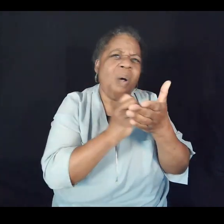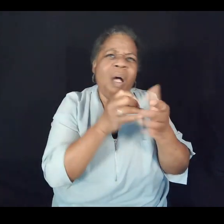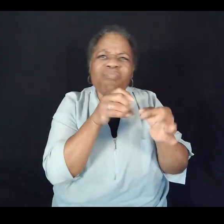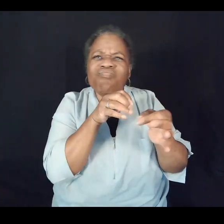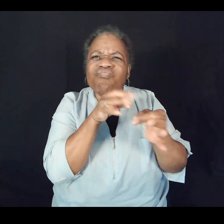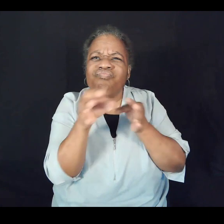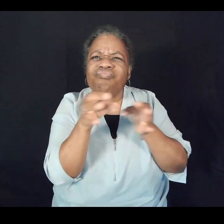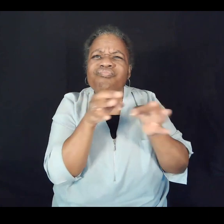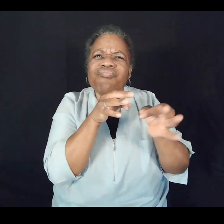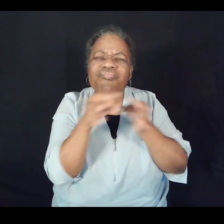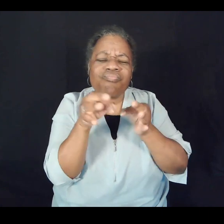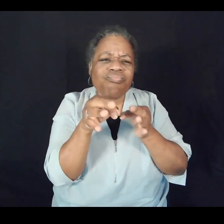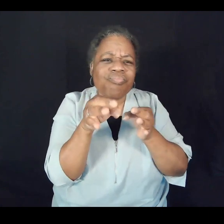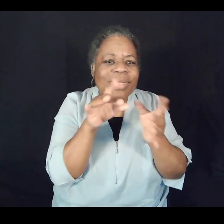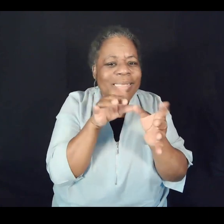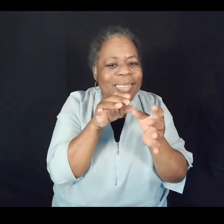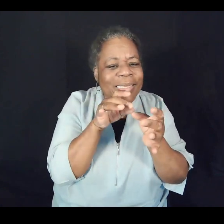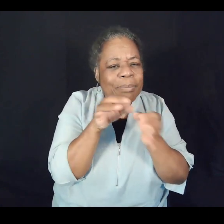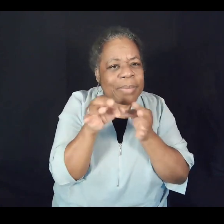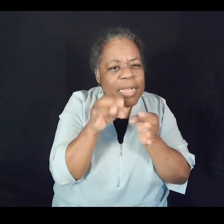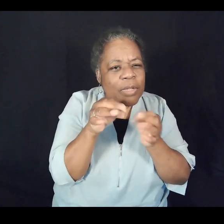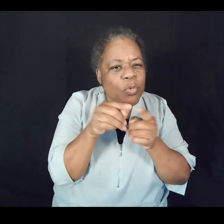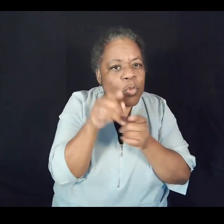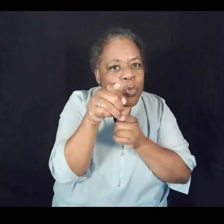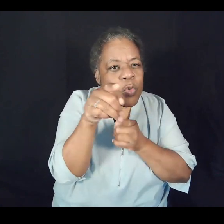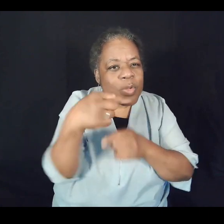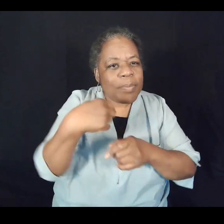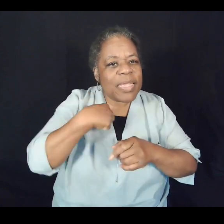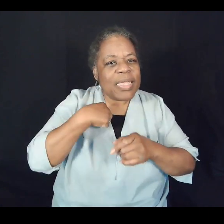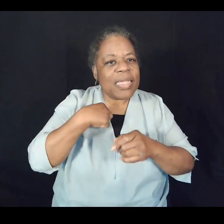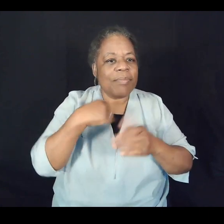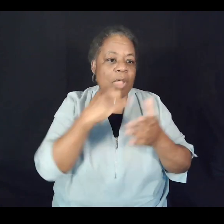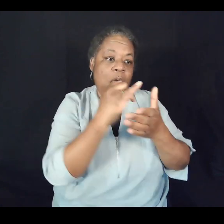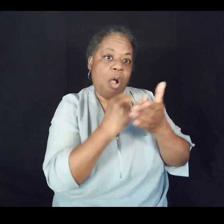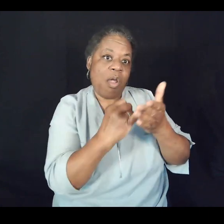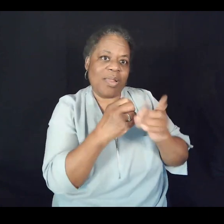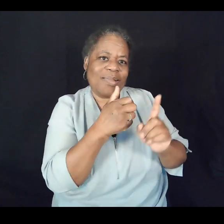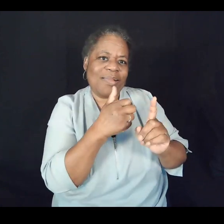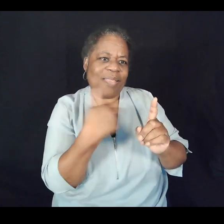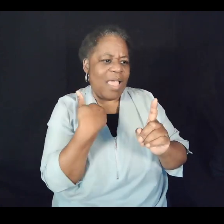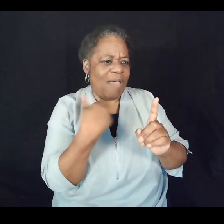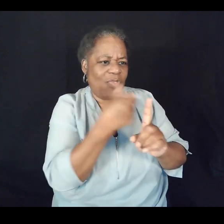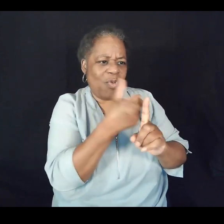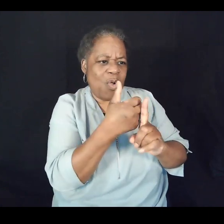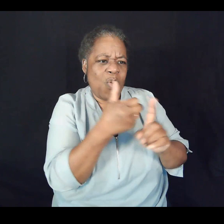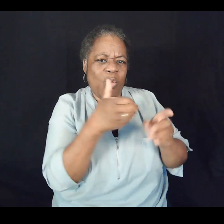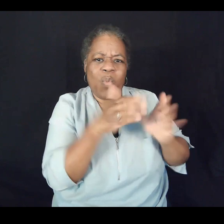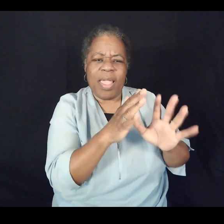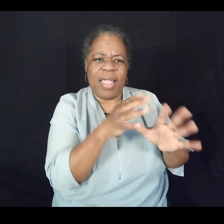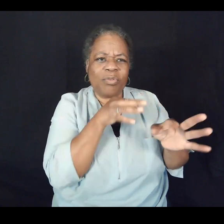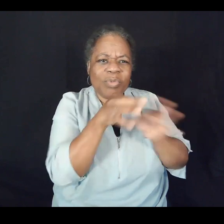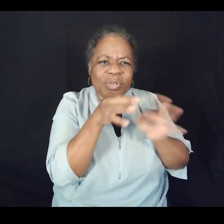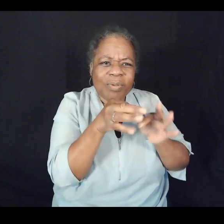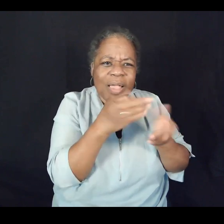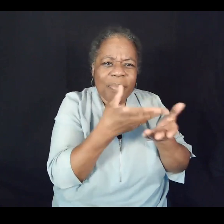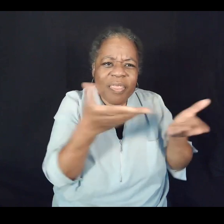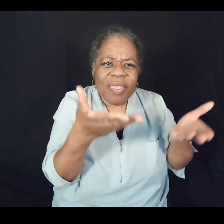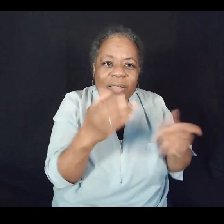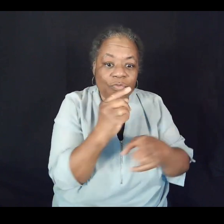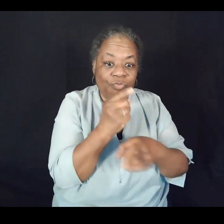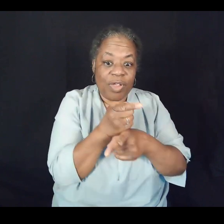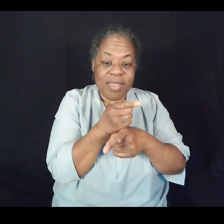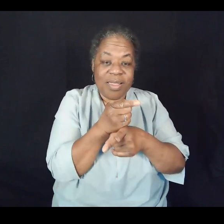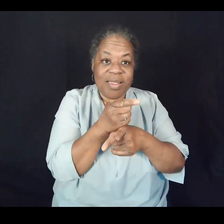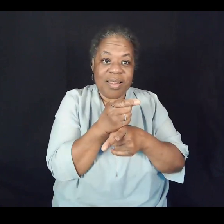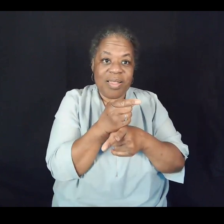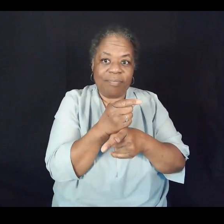might be saying to you and to me. Artists, they have their own way of describing things, don't they? And here we can appreciate